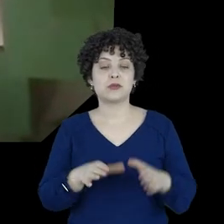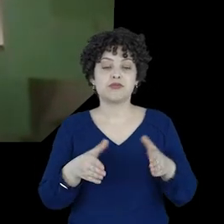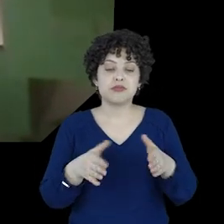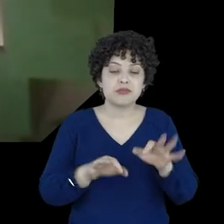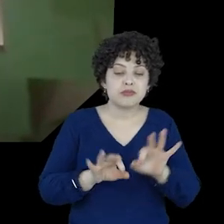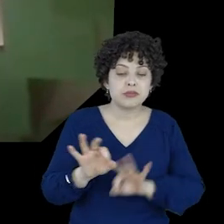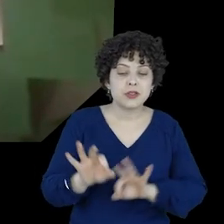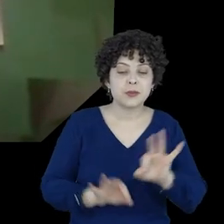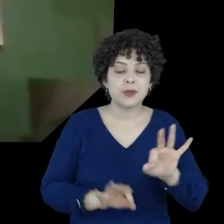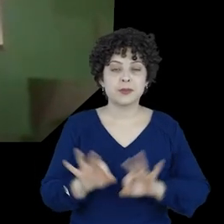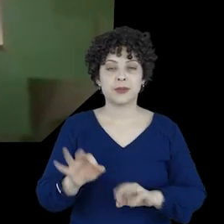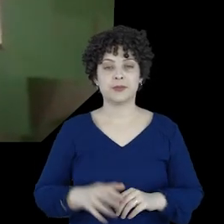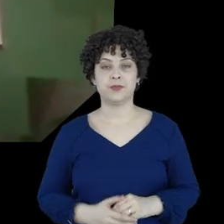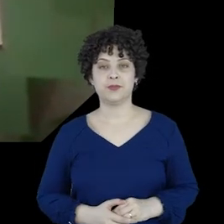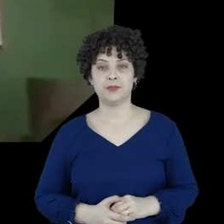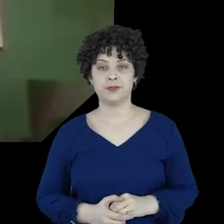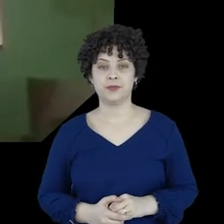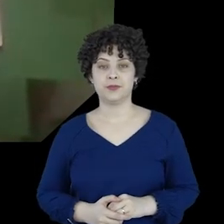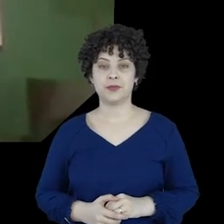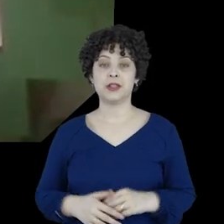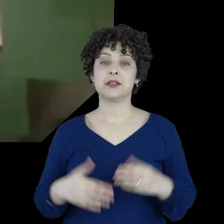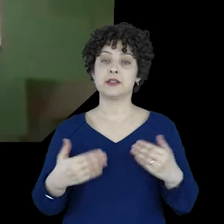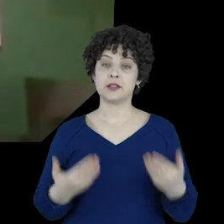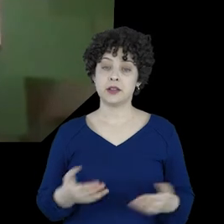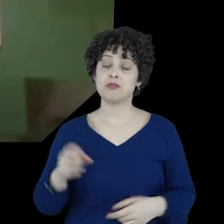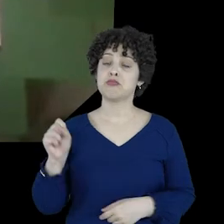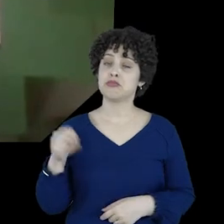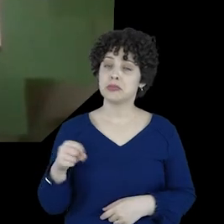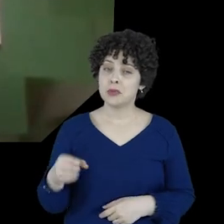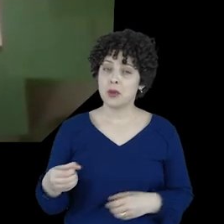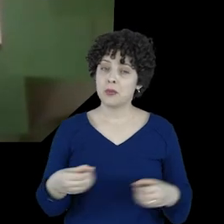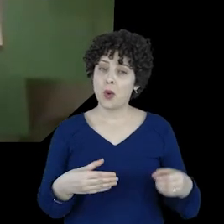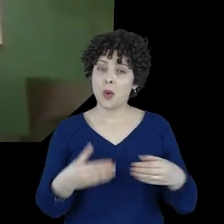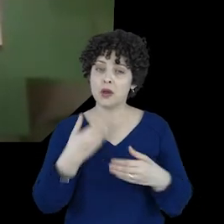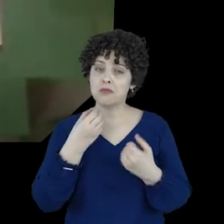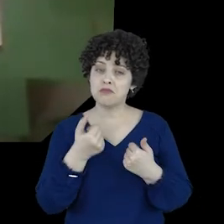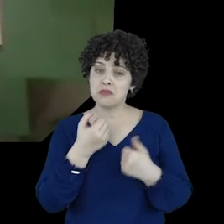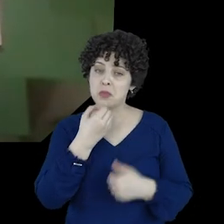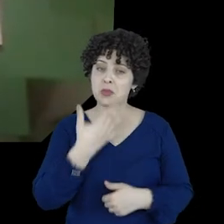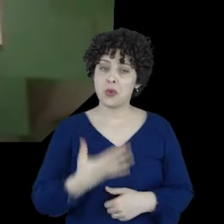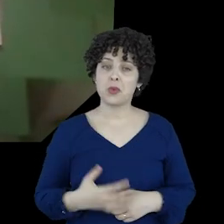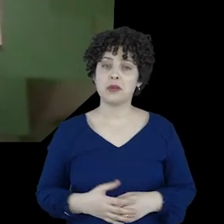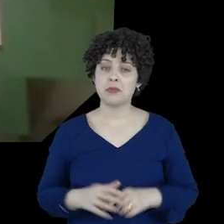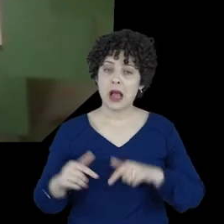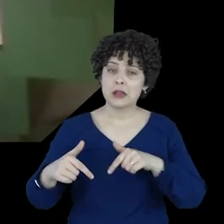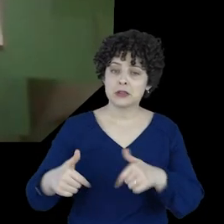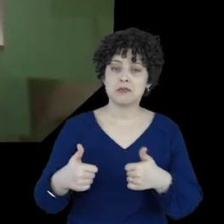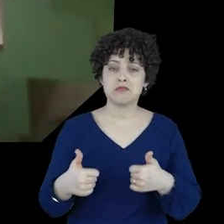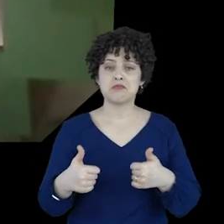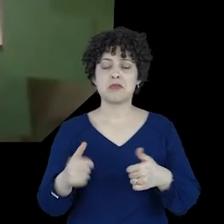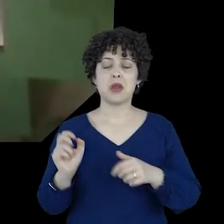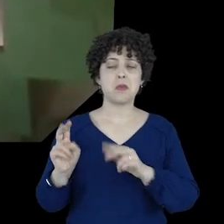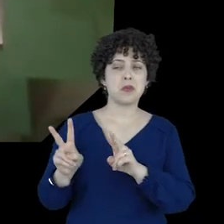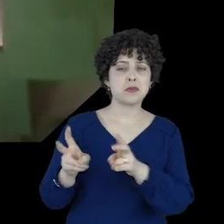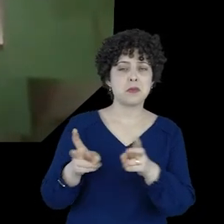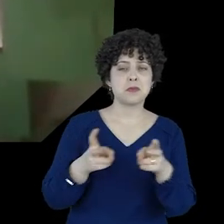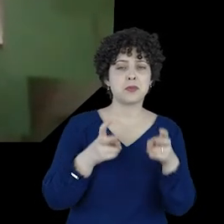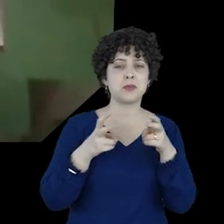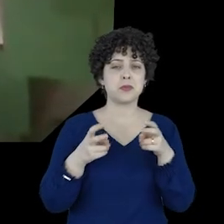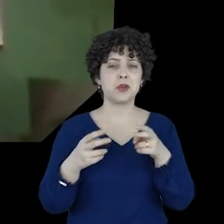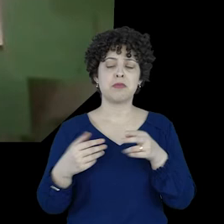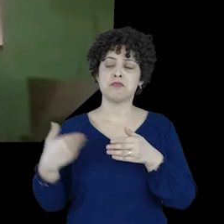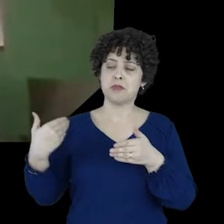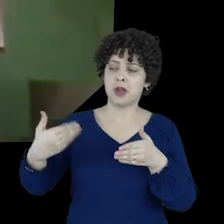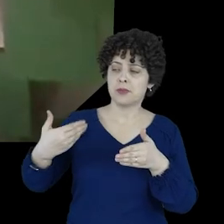in which we are making the design. So yes, those are good initiatives. And I'll say that is one thing I know I